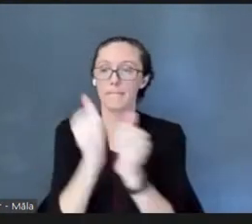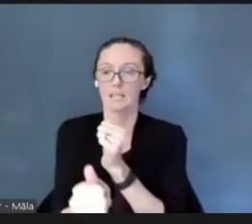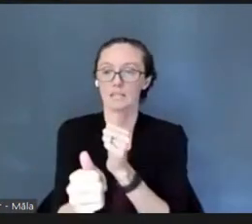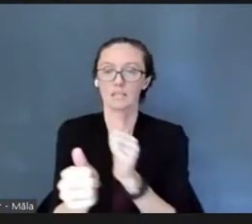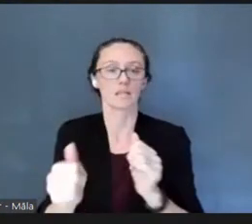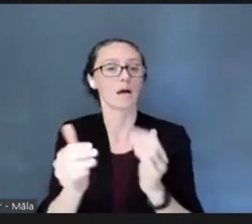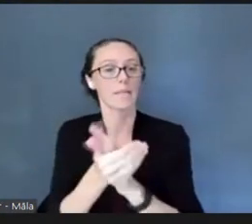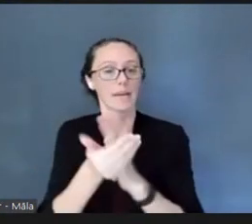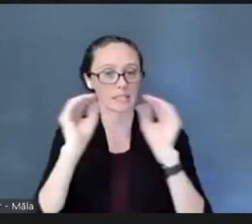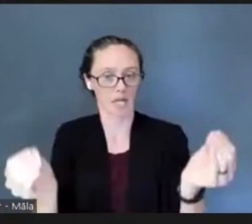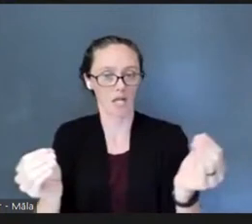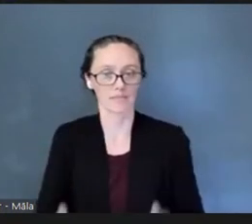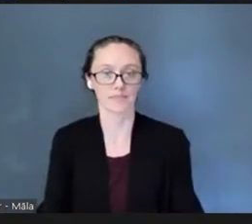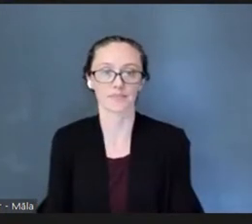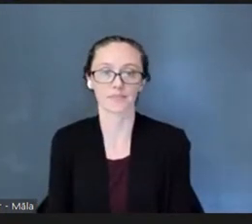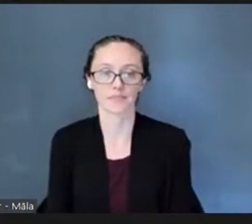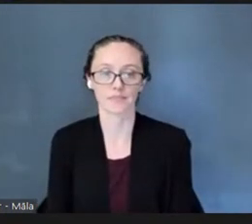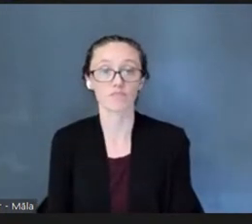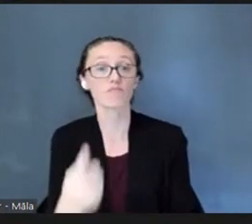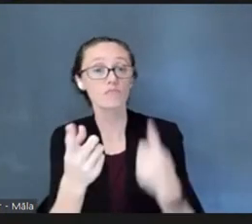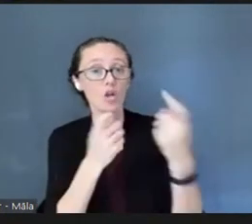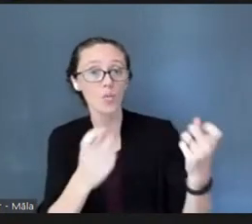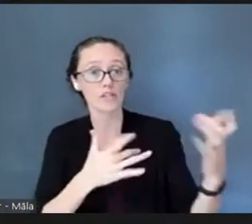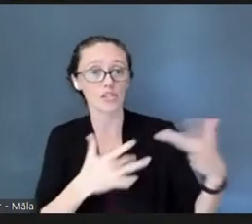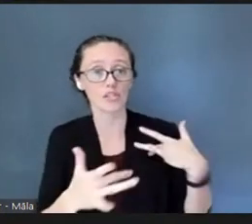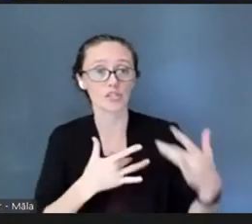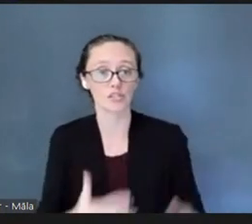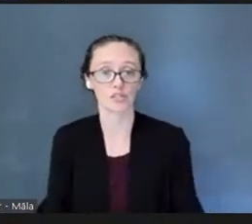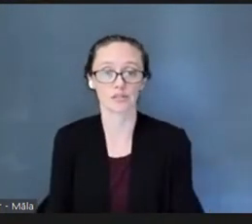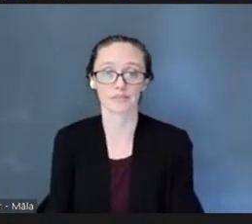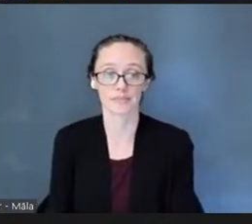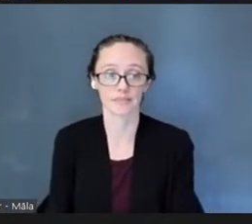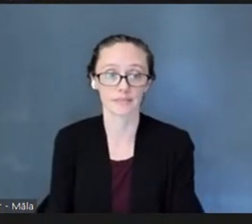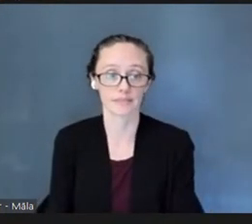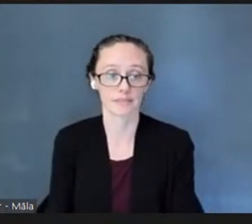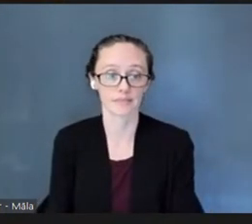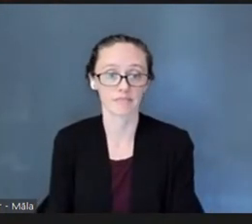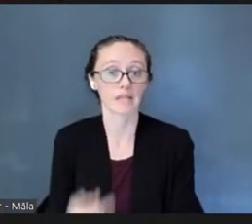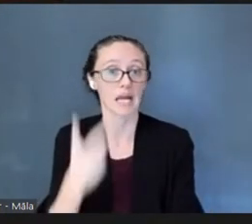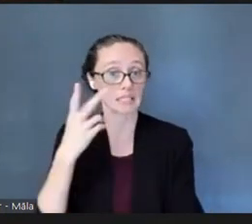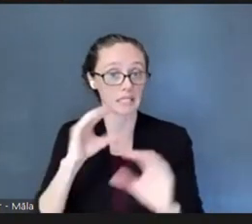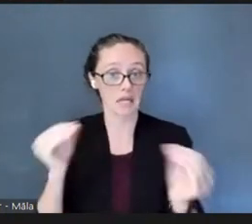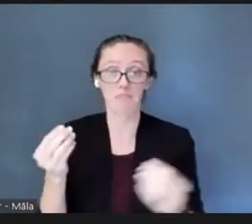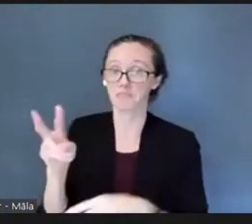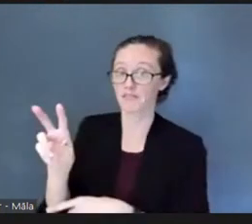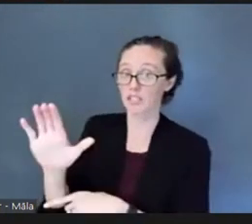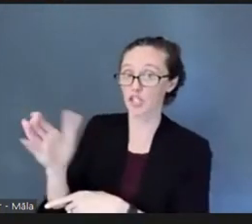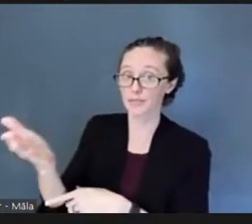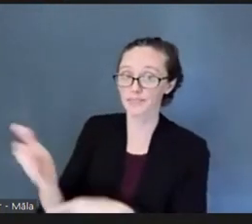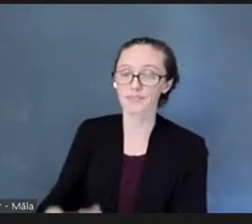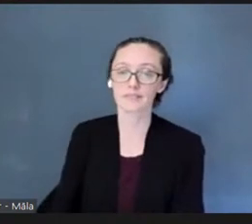unamended. Questions or concerns? Seeing none, Vice Chair.